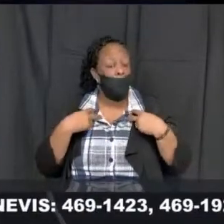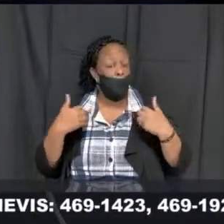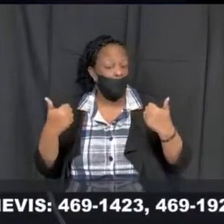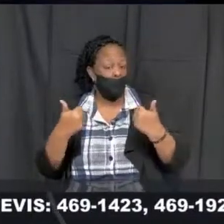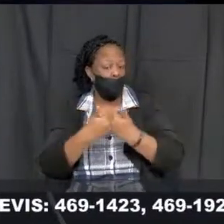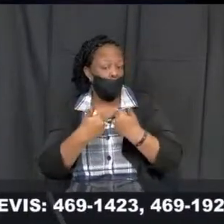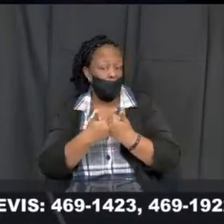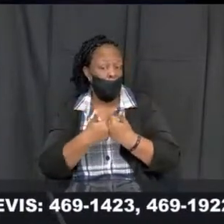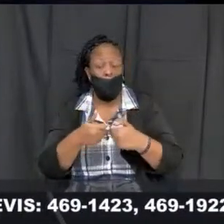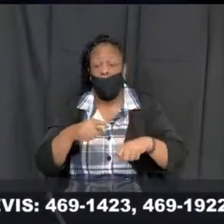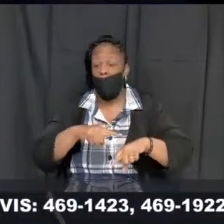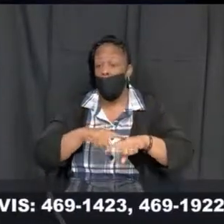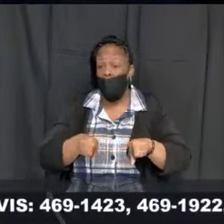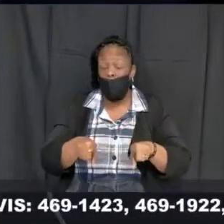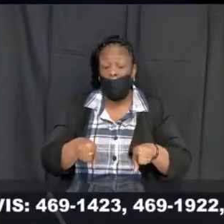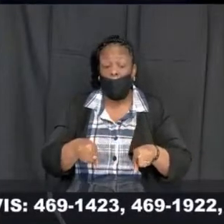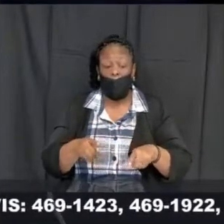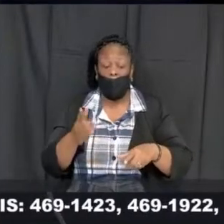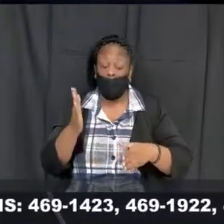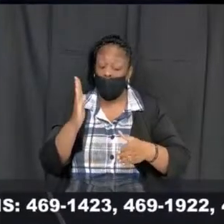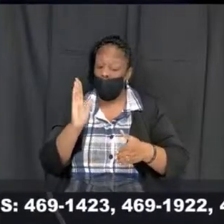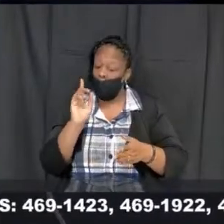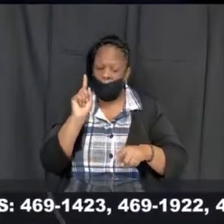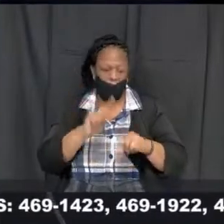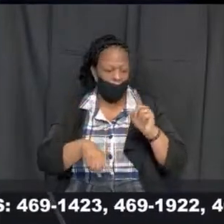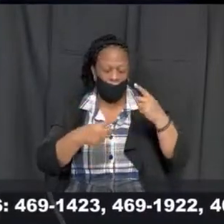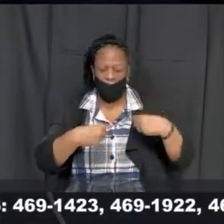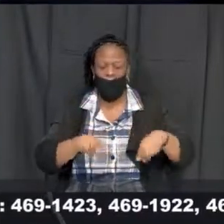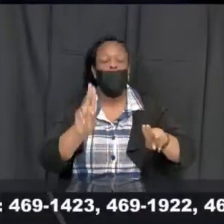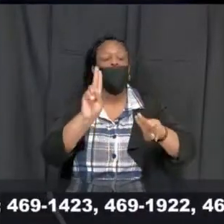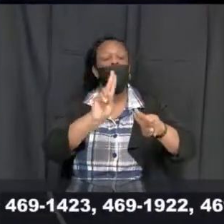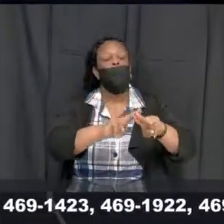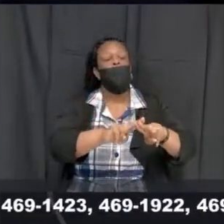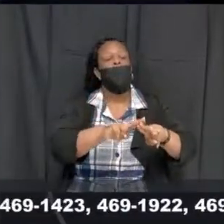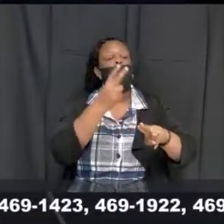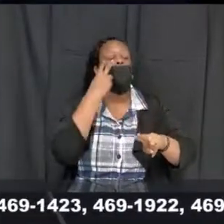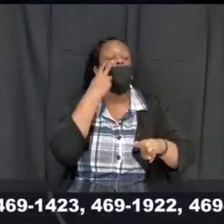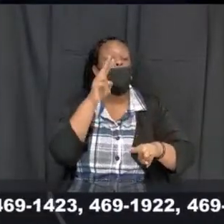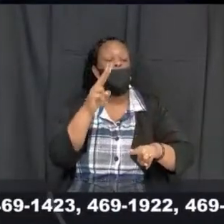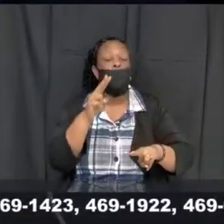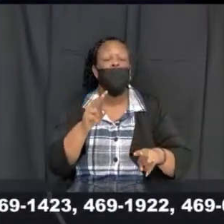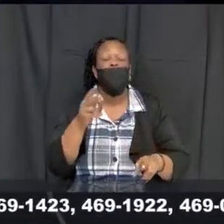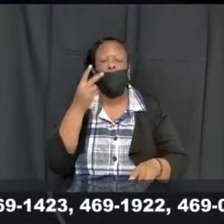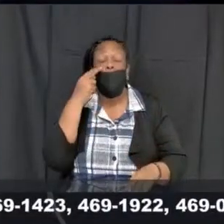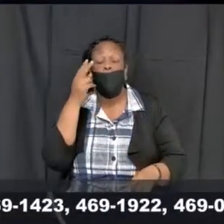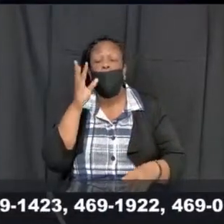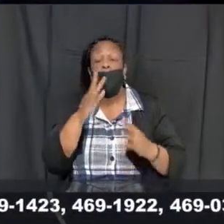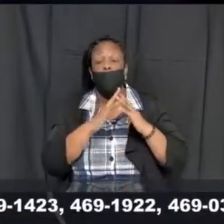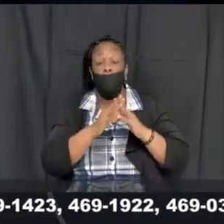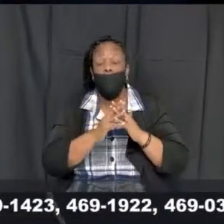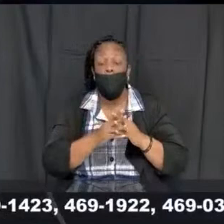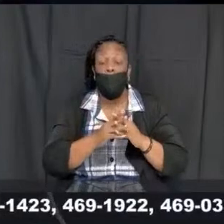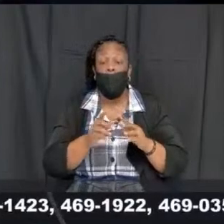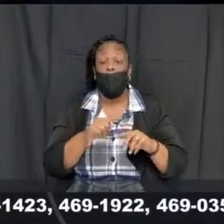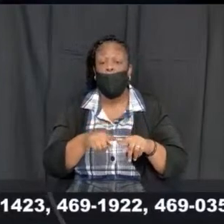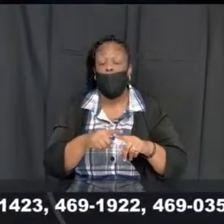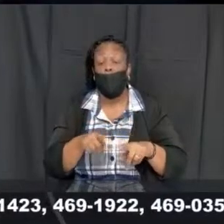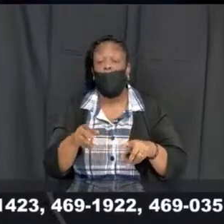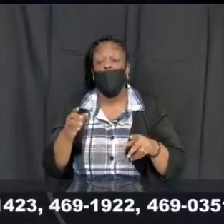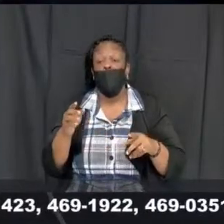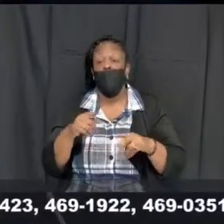have a lot of things that has to be restricted, and that's worldwide. Look at the NBA. Look at the football leagues in